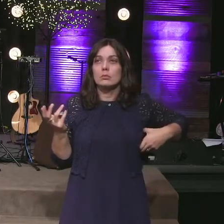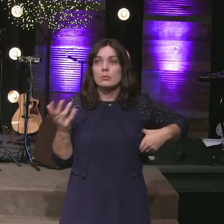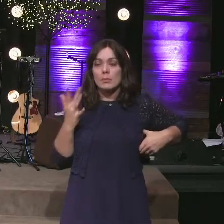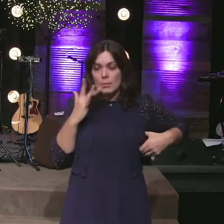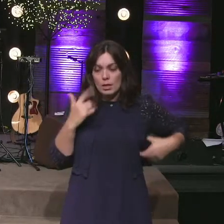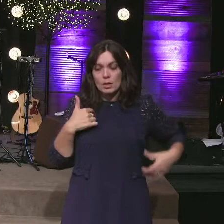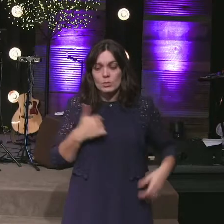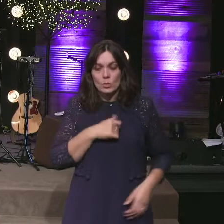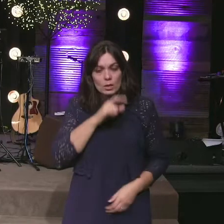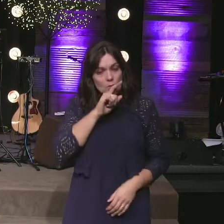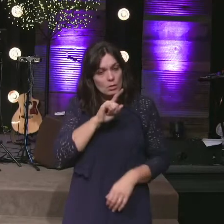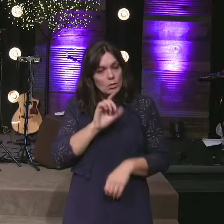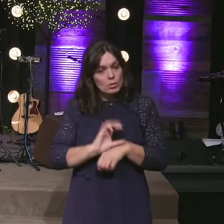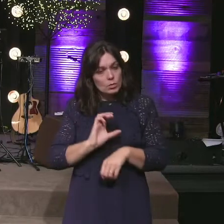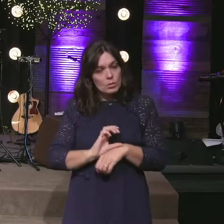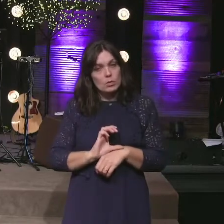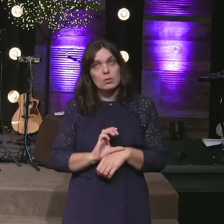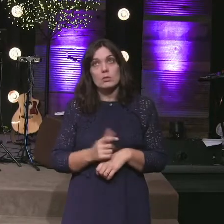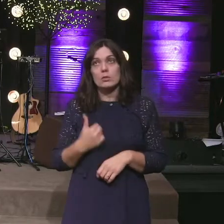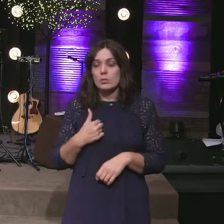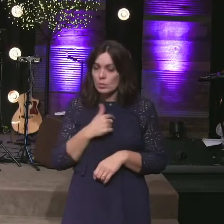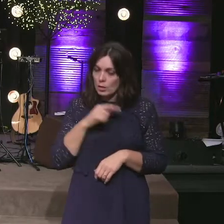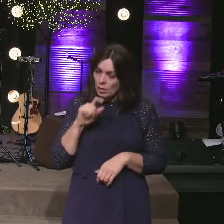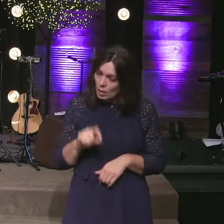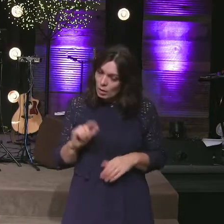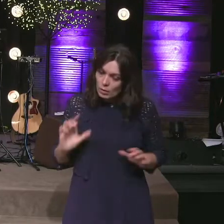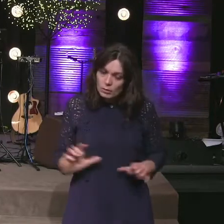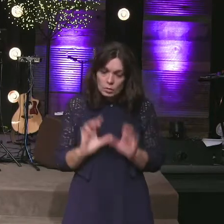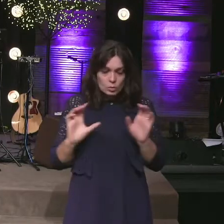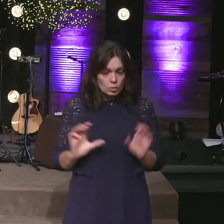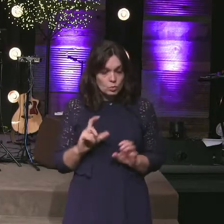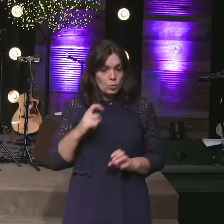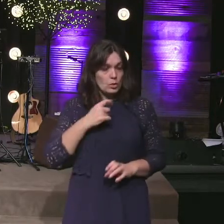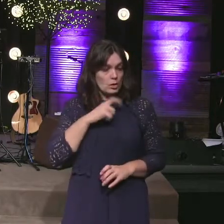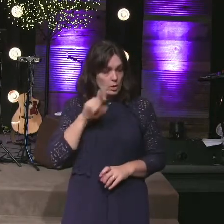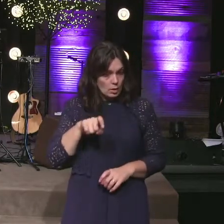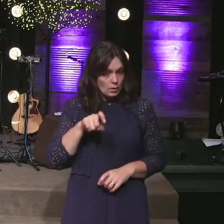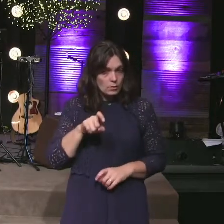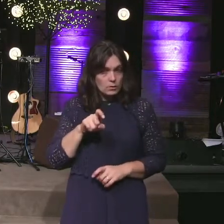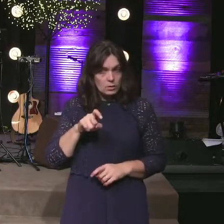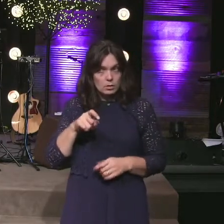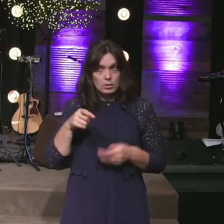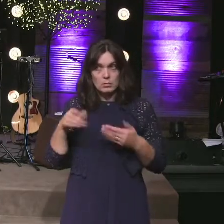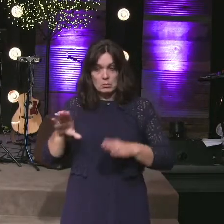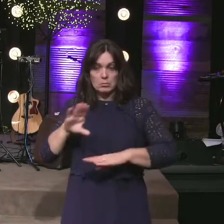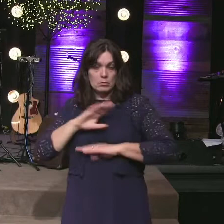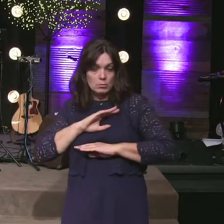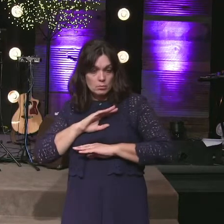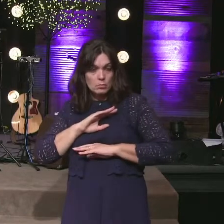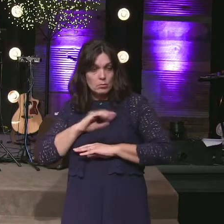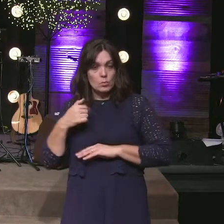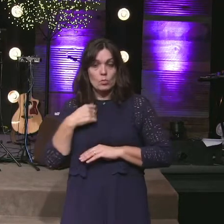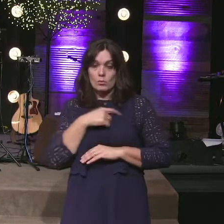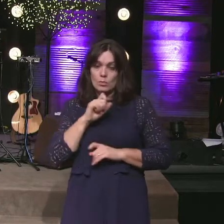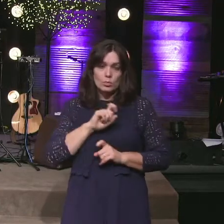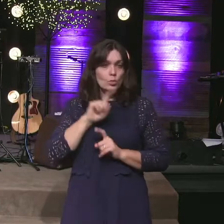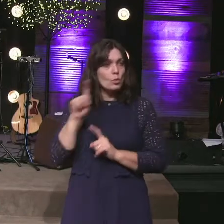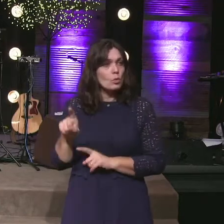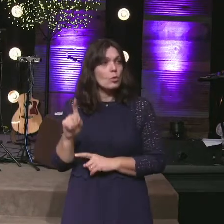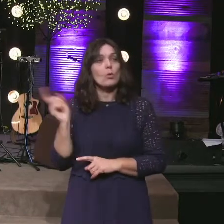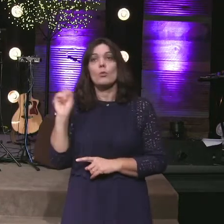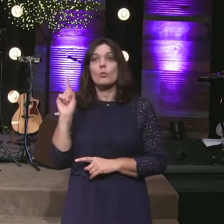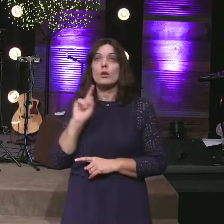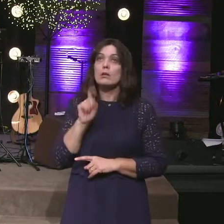church. We have to do. We have to meet the need. We have to go where there's needs. We have to